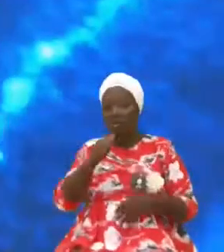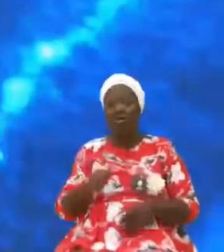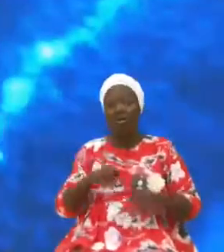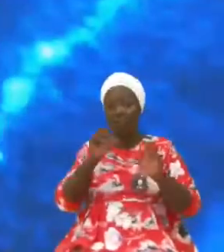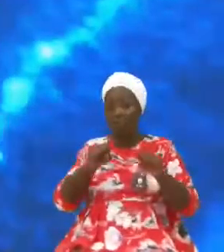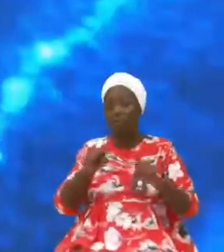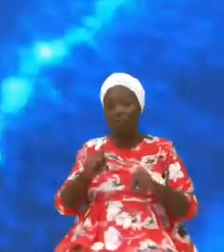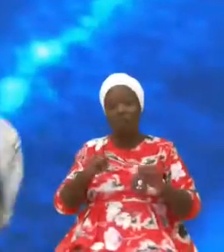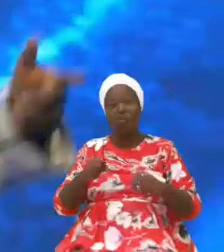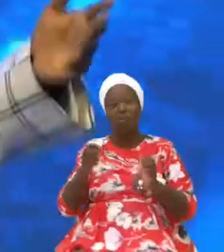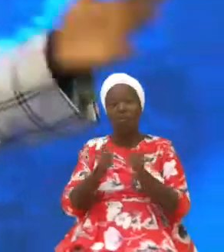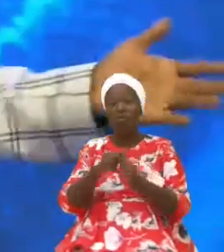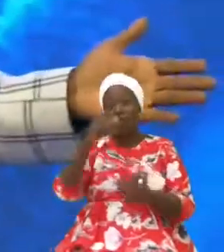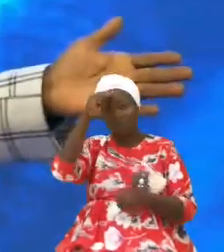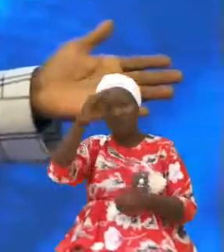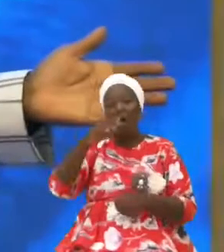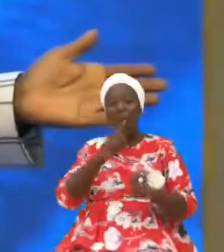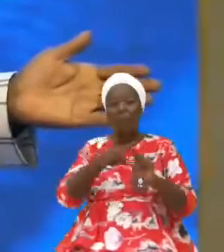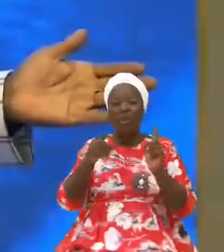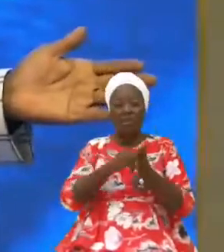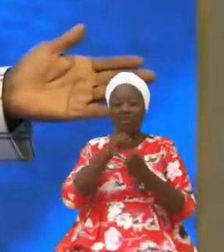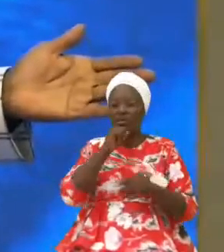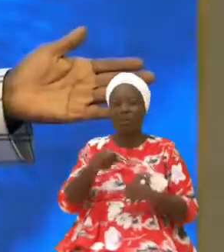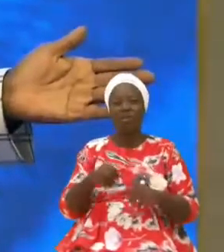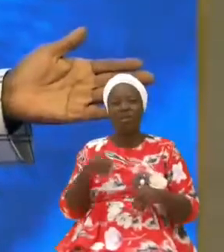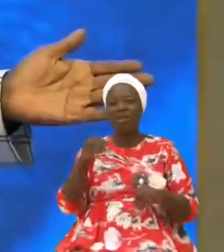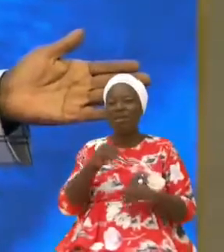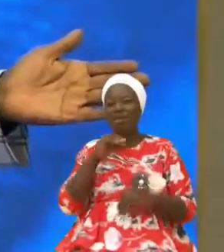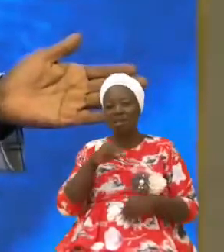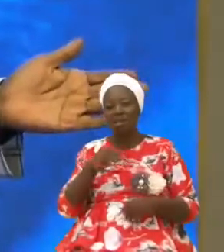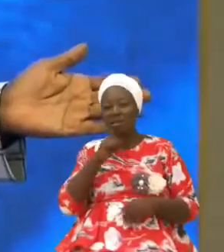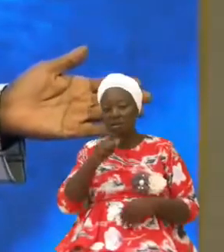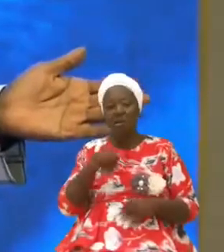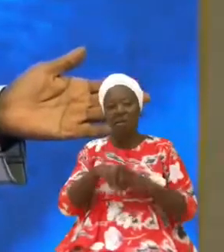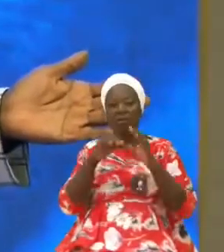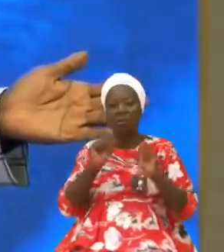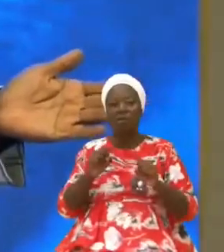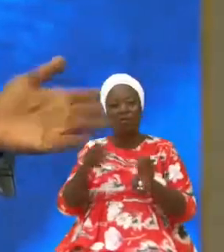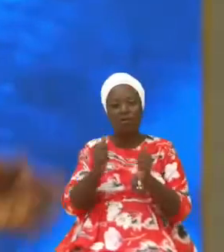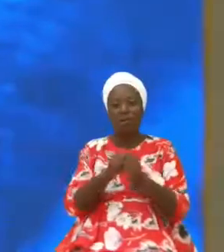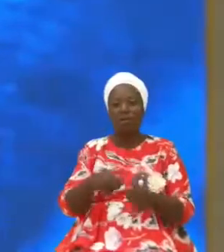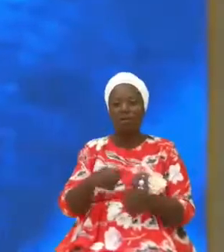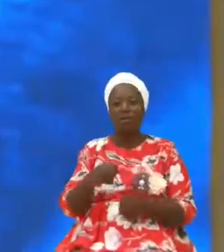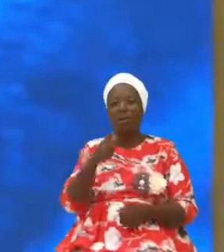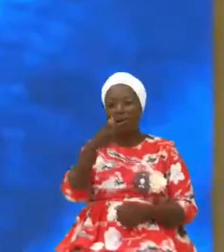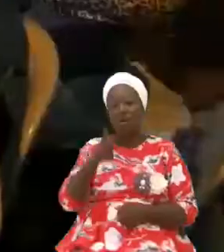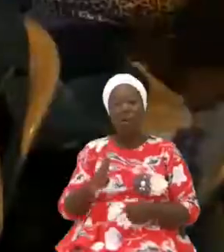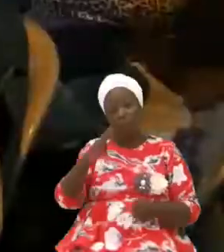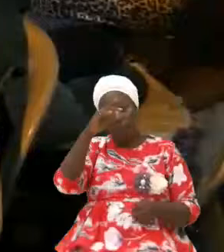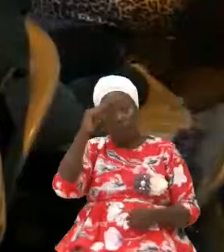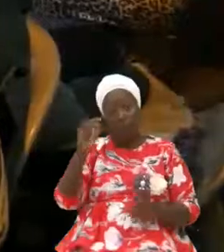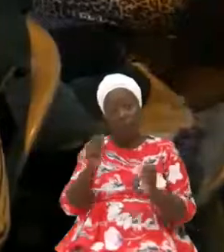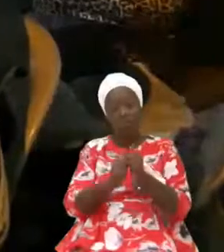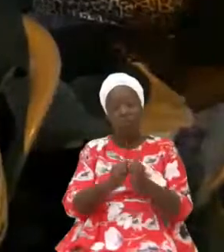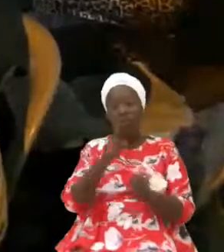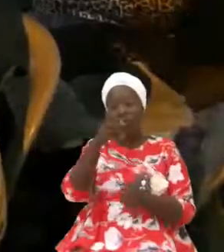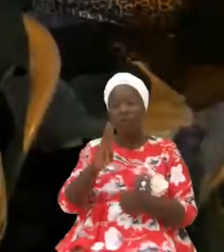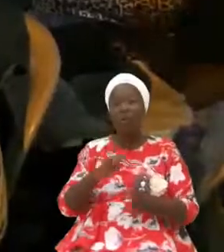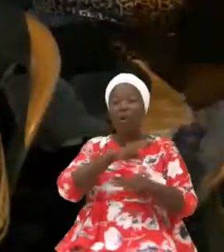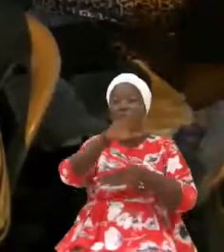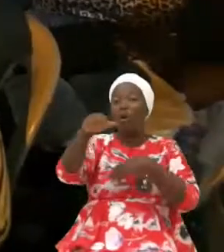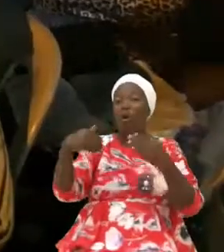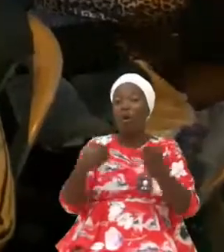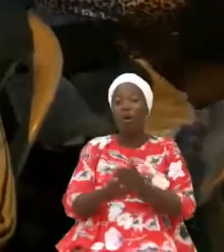whatever the sickness, it's impossible with man, it is not impossible with God. With God,